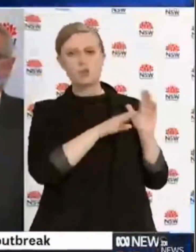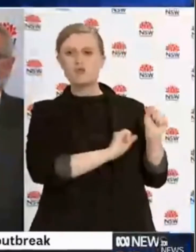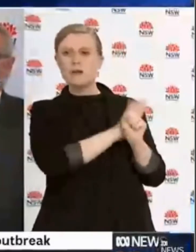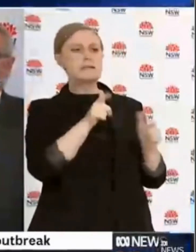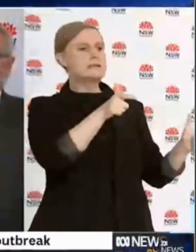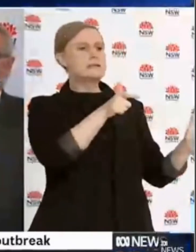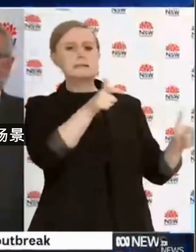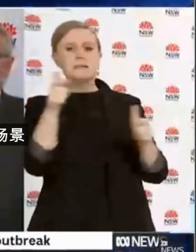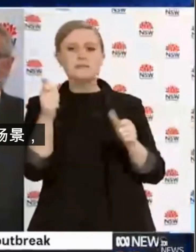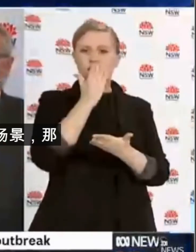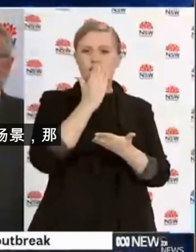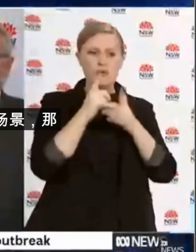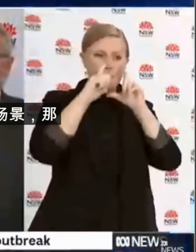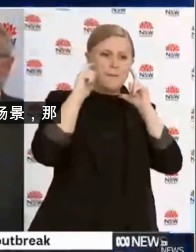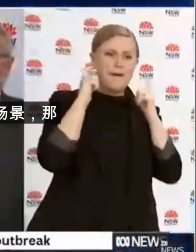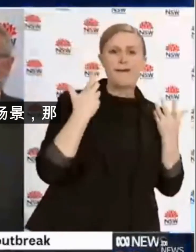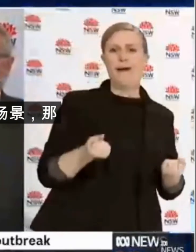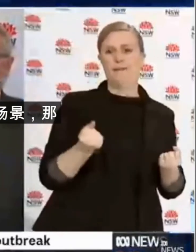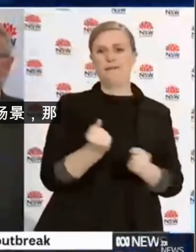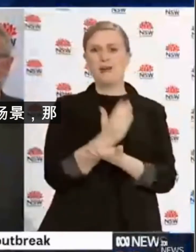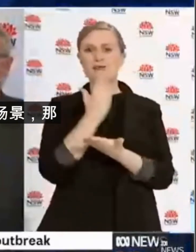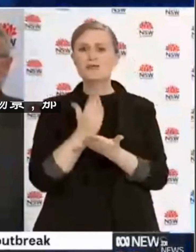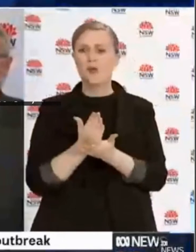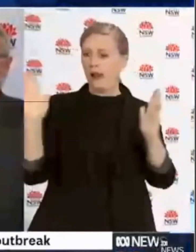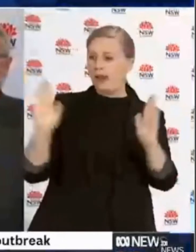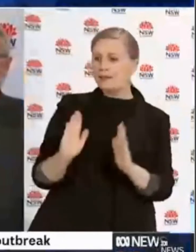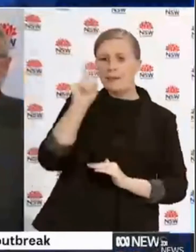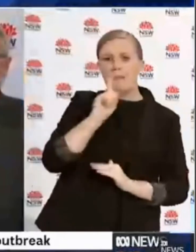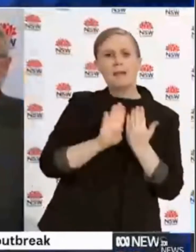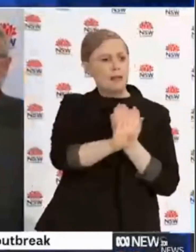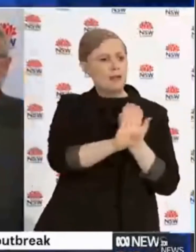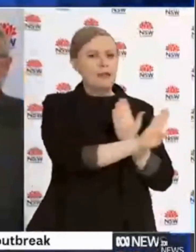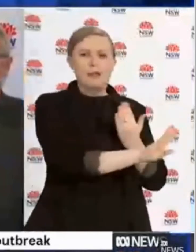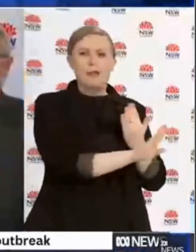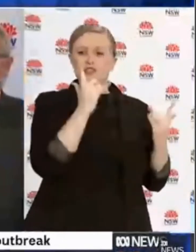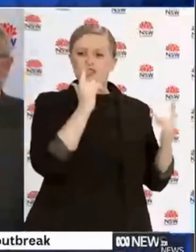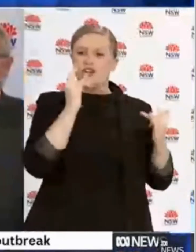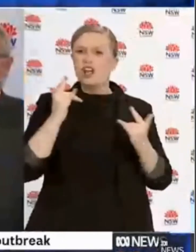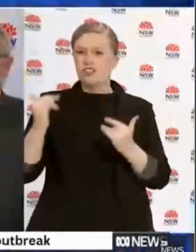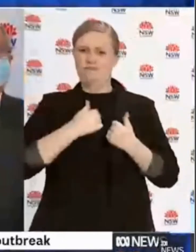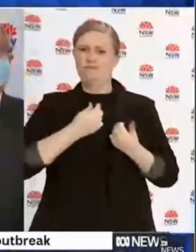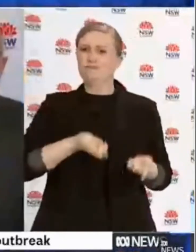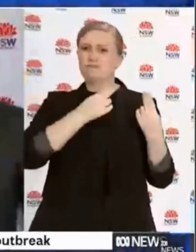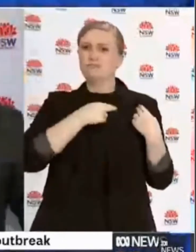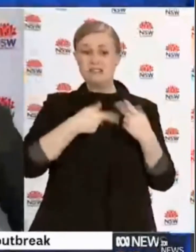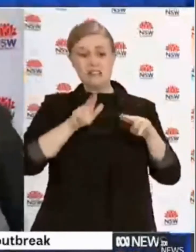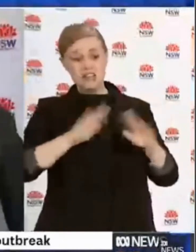don't see scenes that we saw last week, that's a great outcome for us. And those resources can be used elsewhere. Minister,